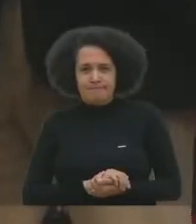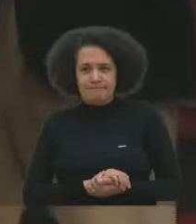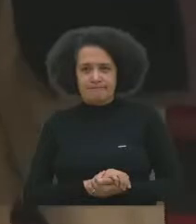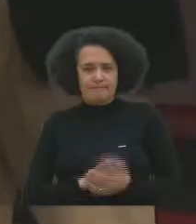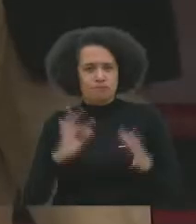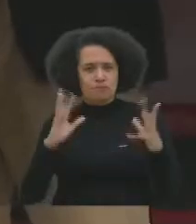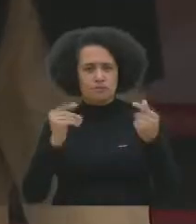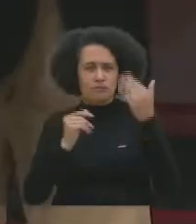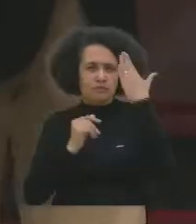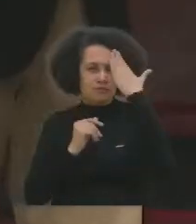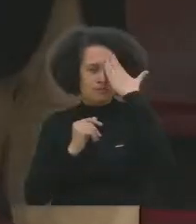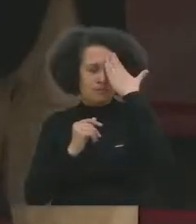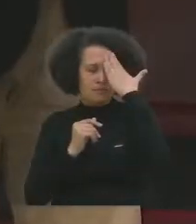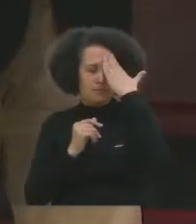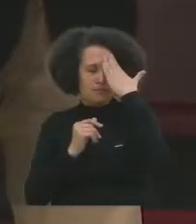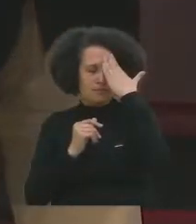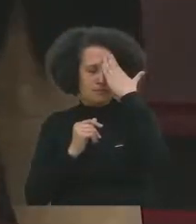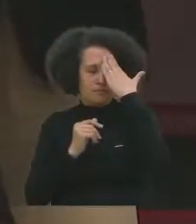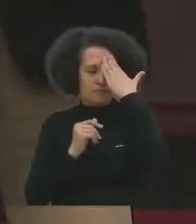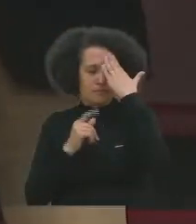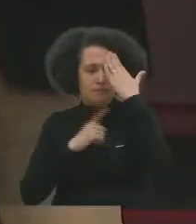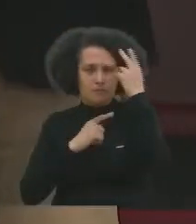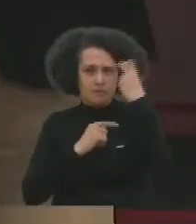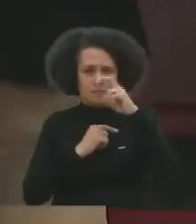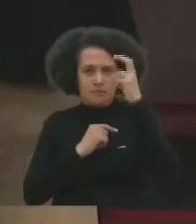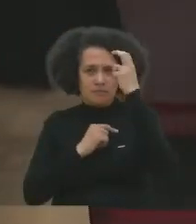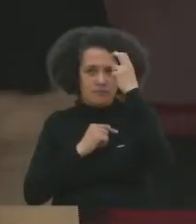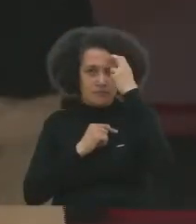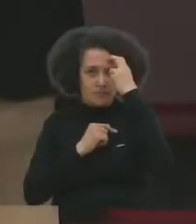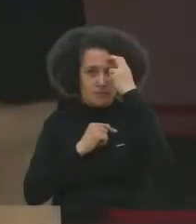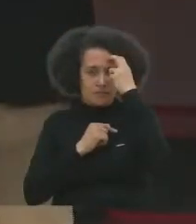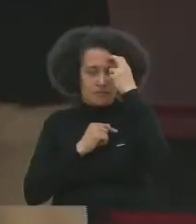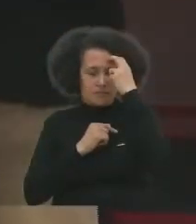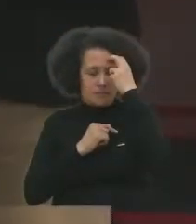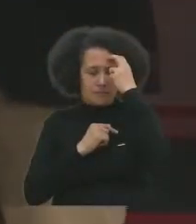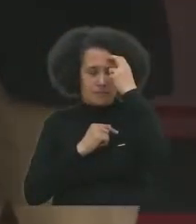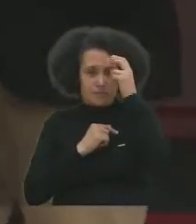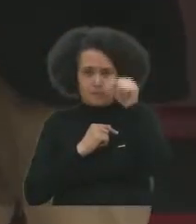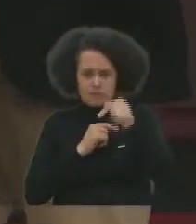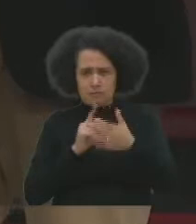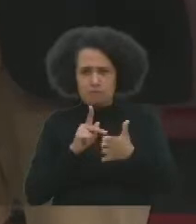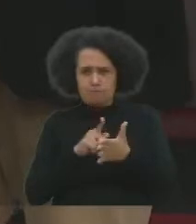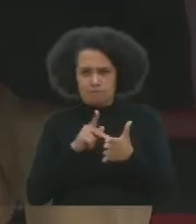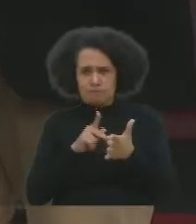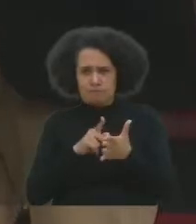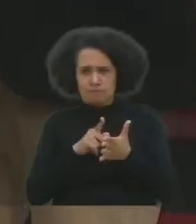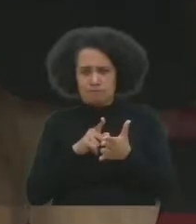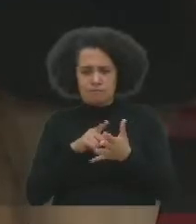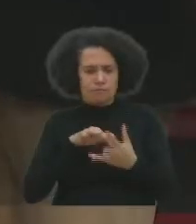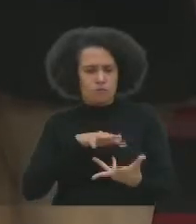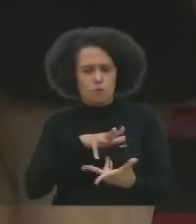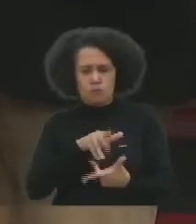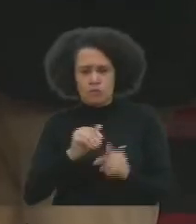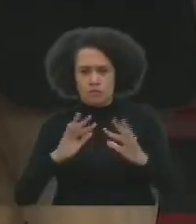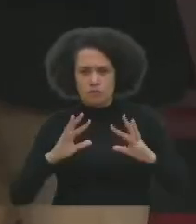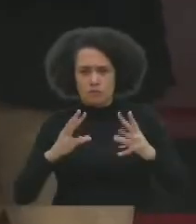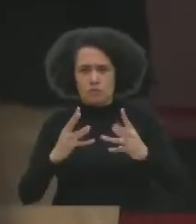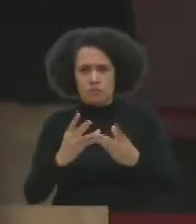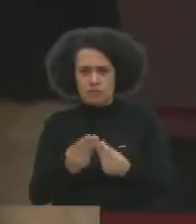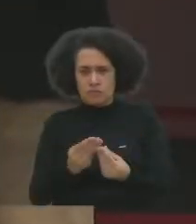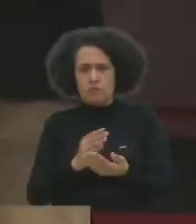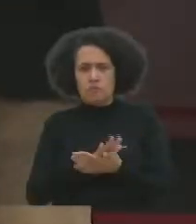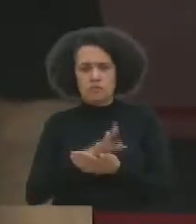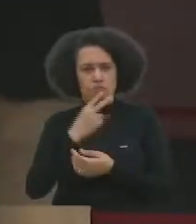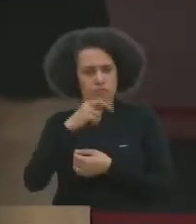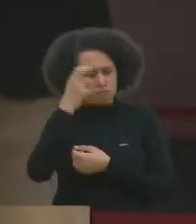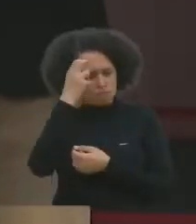Todos sabemos que vivemos no meio de uma cultura. And this is now true all over the world. E isso é verdade para o mundo todo. A culture of death. Uma